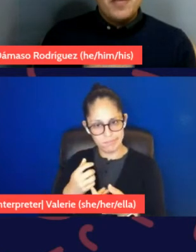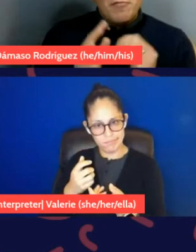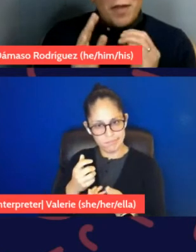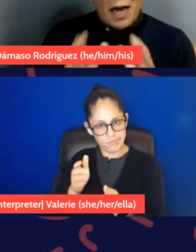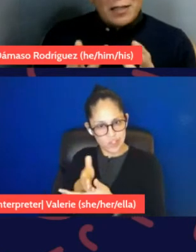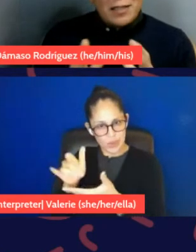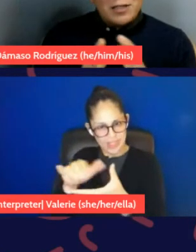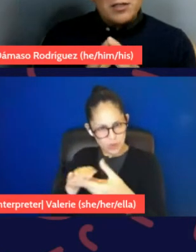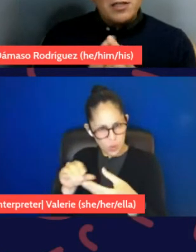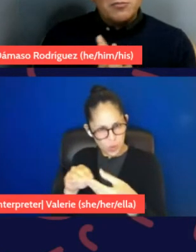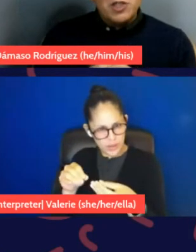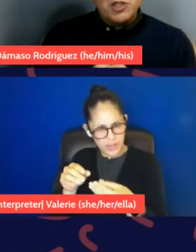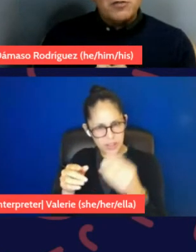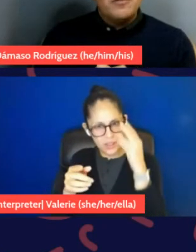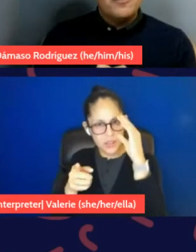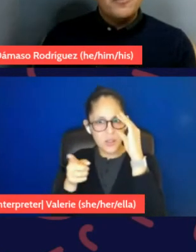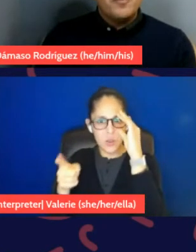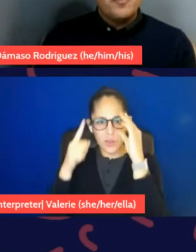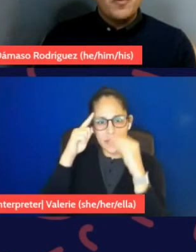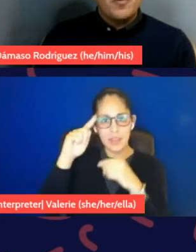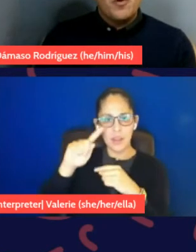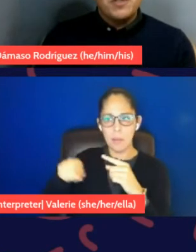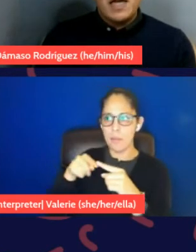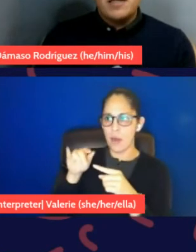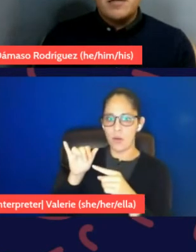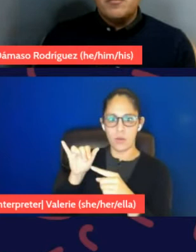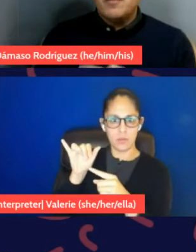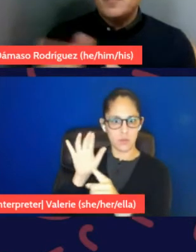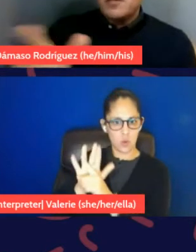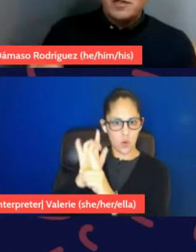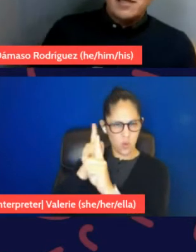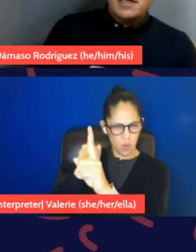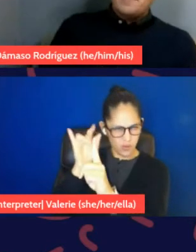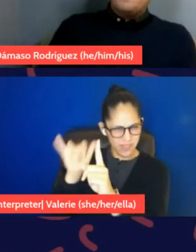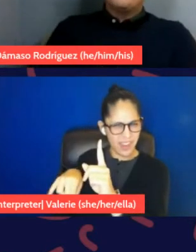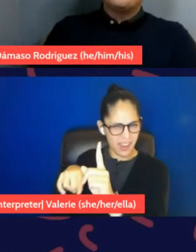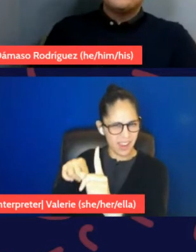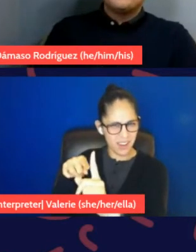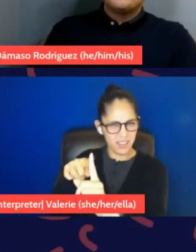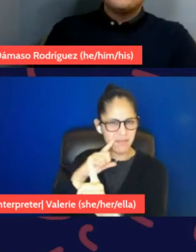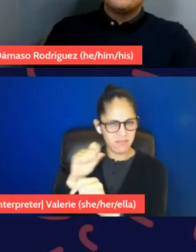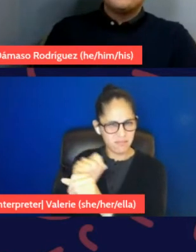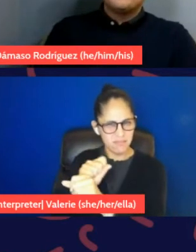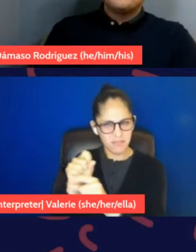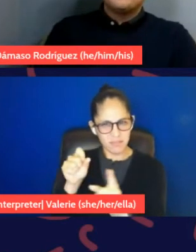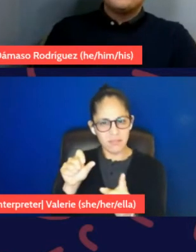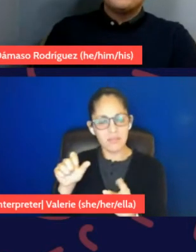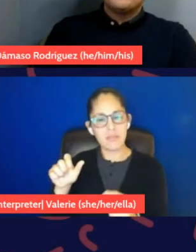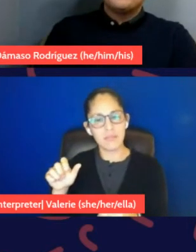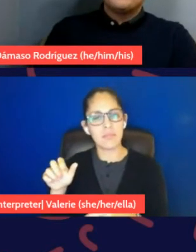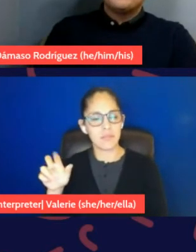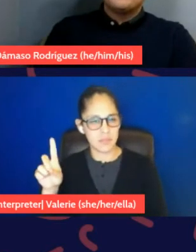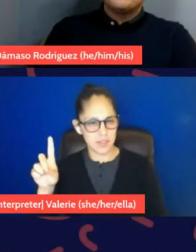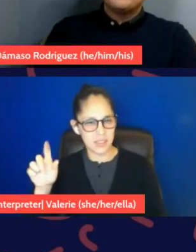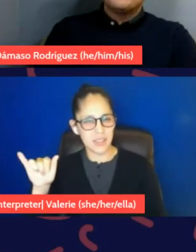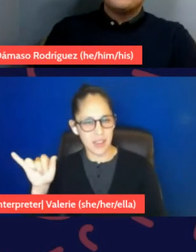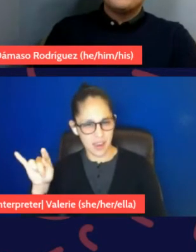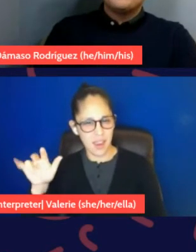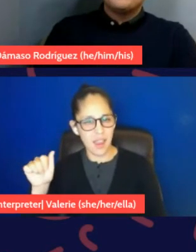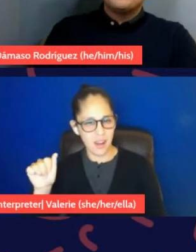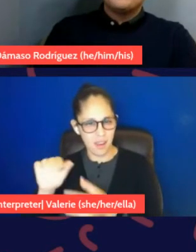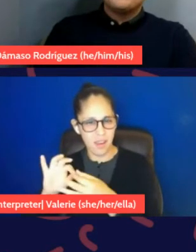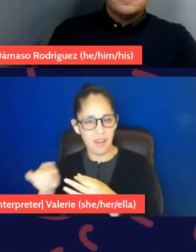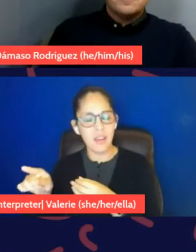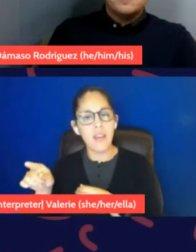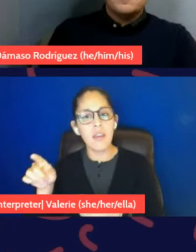Do you think of that as mission, or is that go ahead, Diana. I just wanted to,